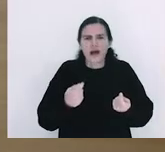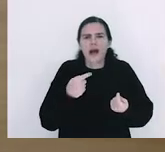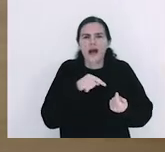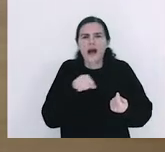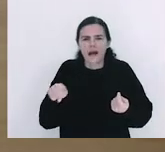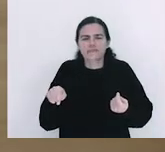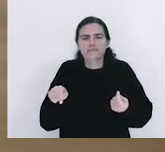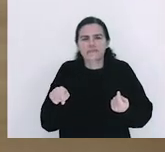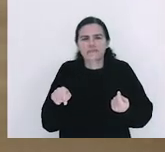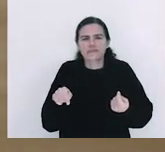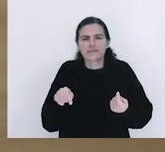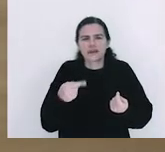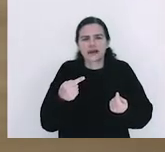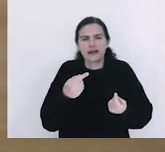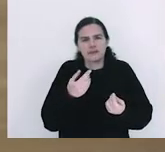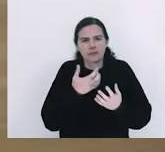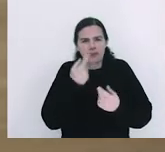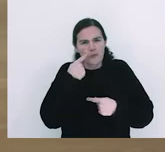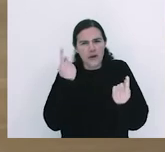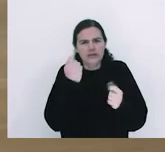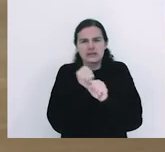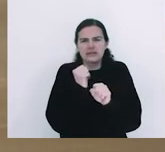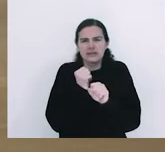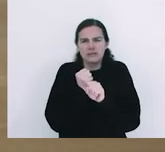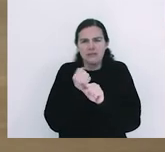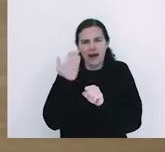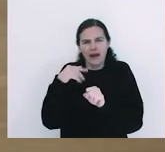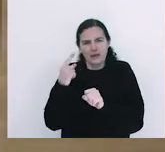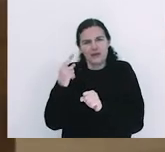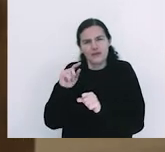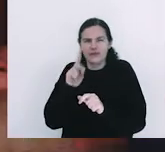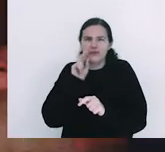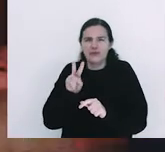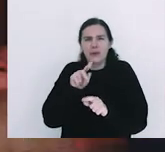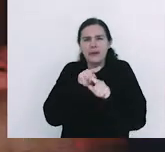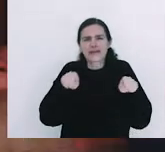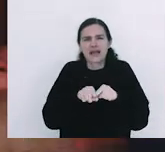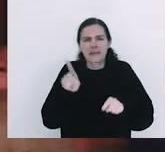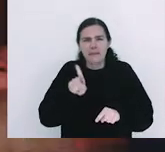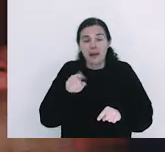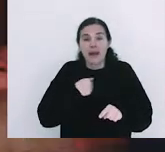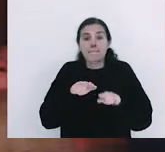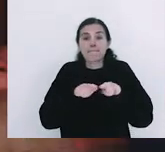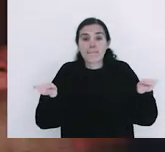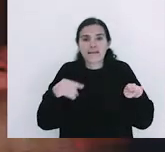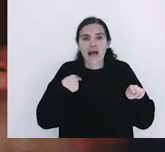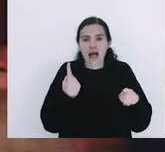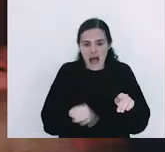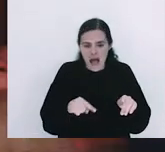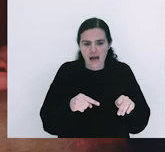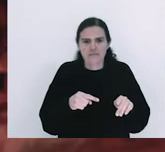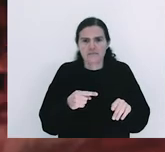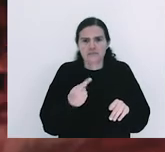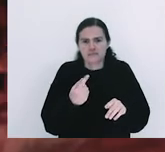actually are an echo of the work that you saw in the first gallery. So the table itself is covered